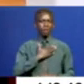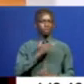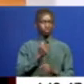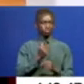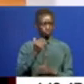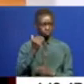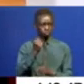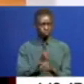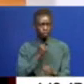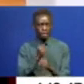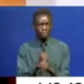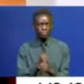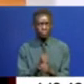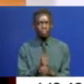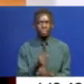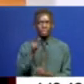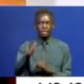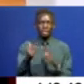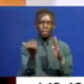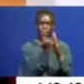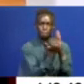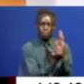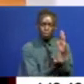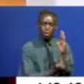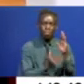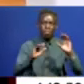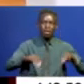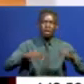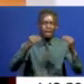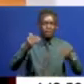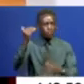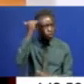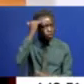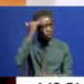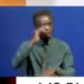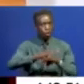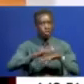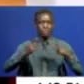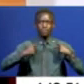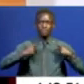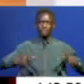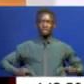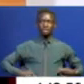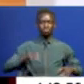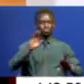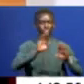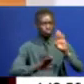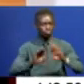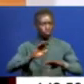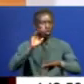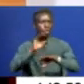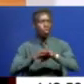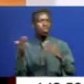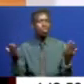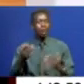That this program is impacting knowledge on fiscal discipline regarding policy formulation,